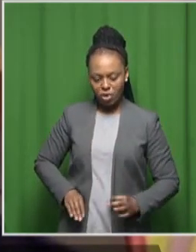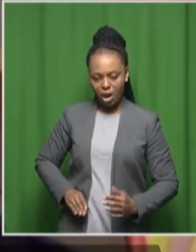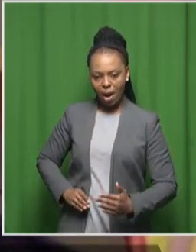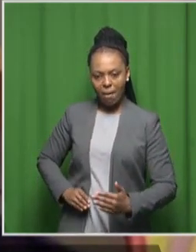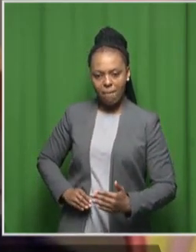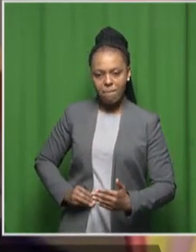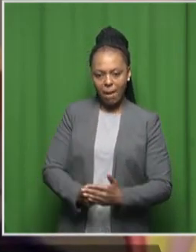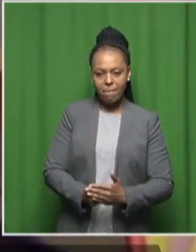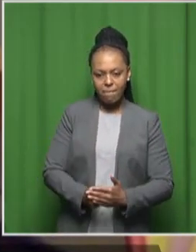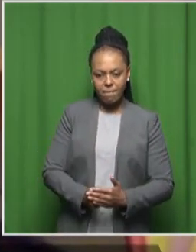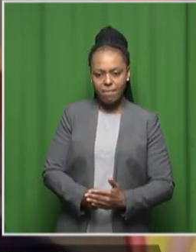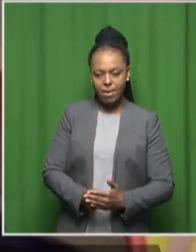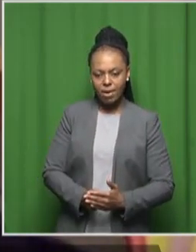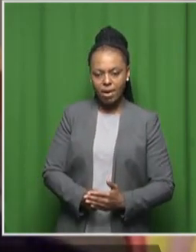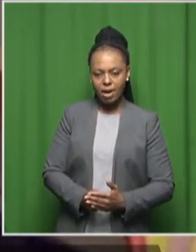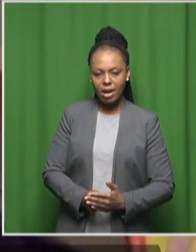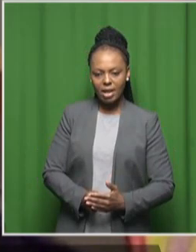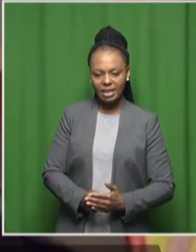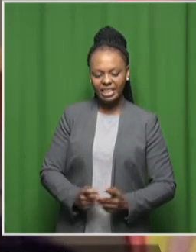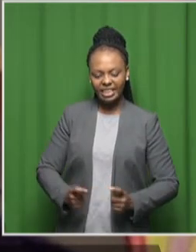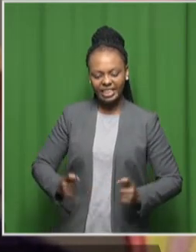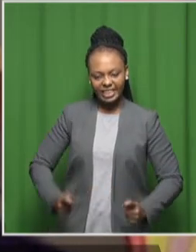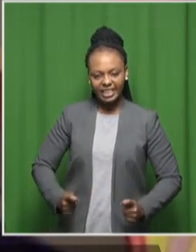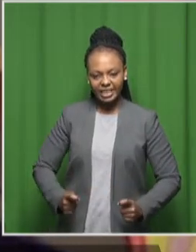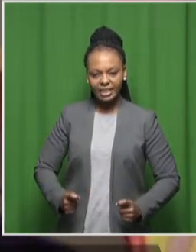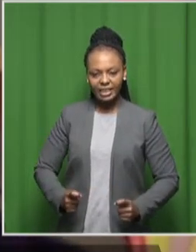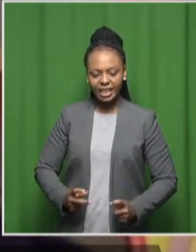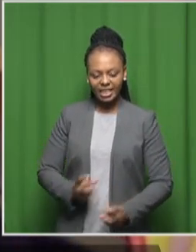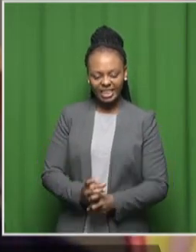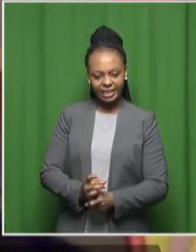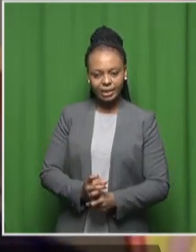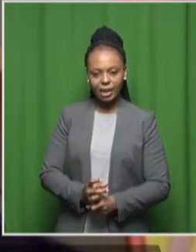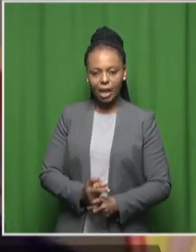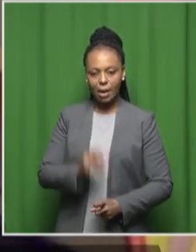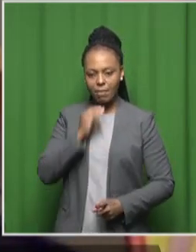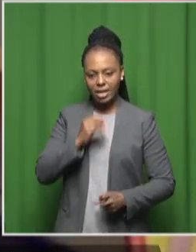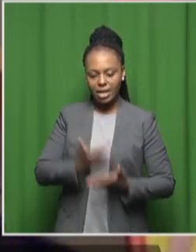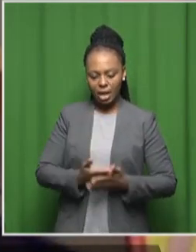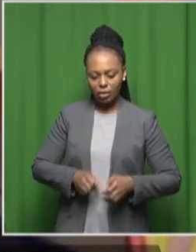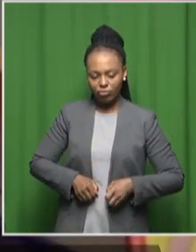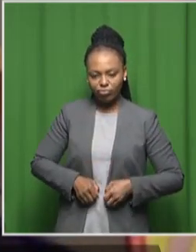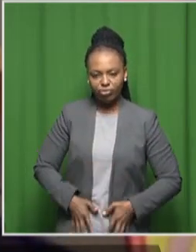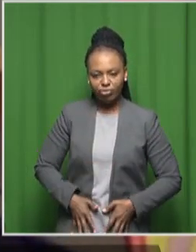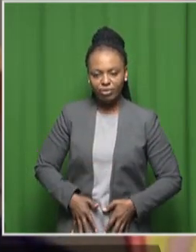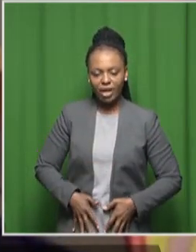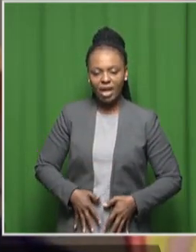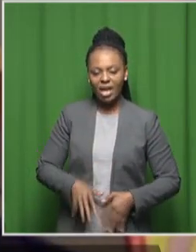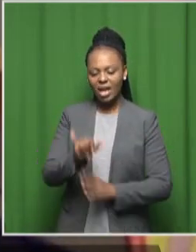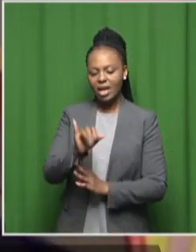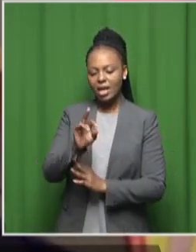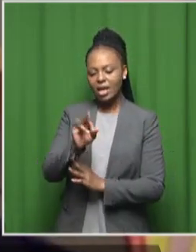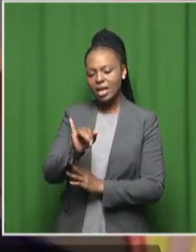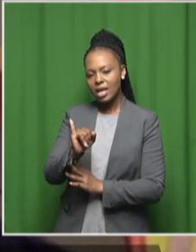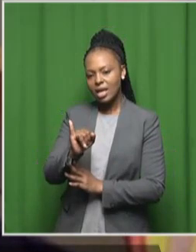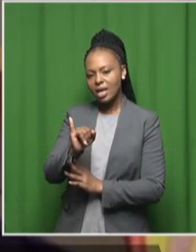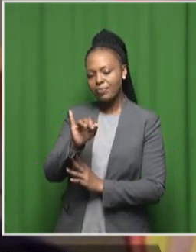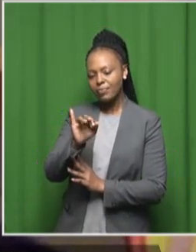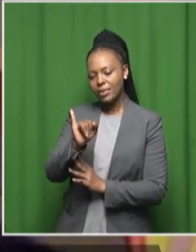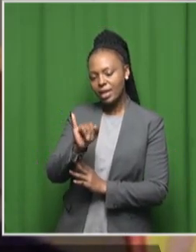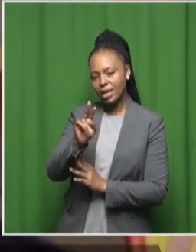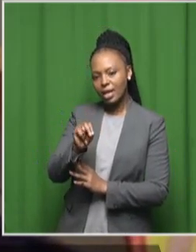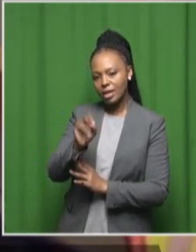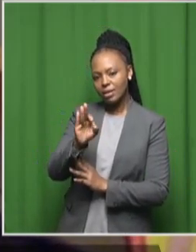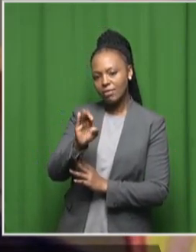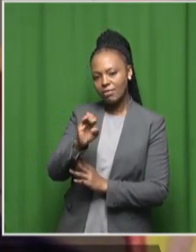can happen after an infection or etc. And we actually have a technique where we use the